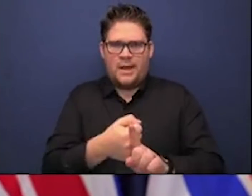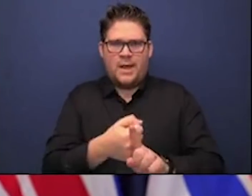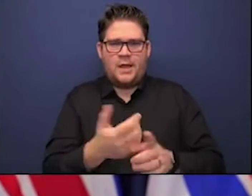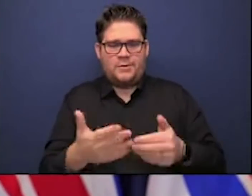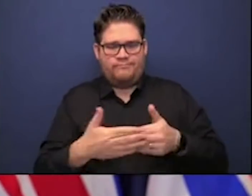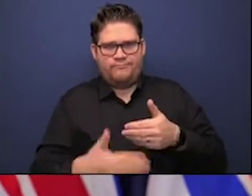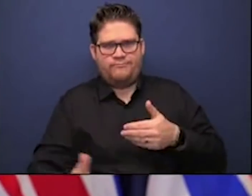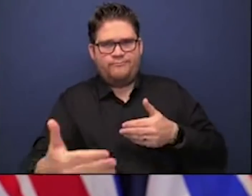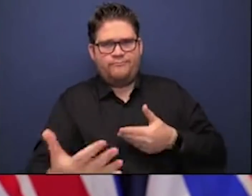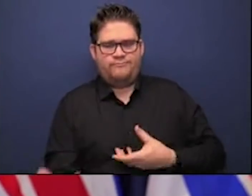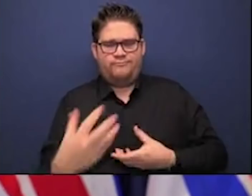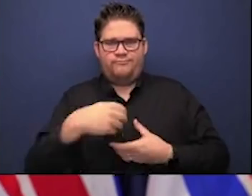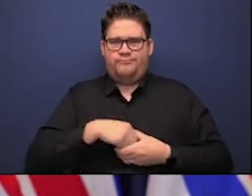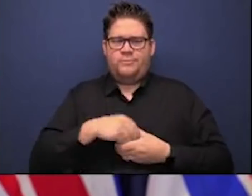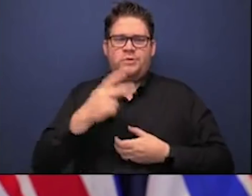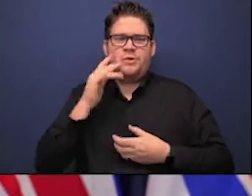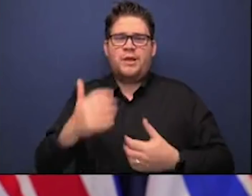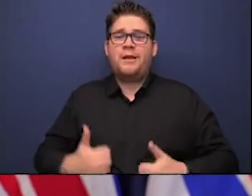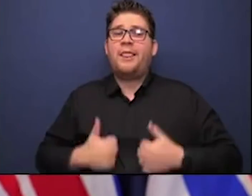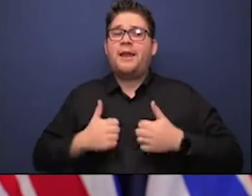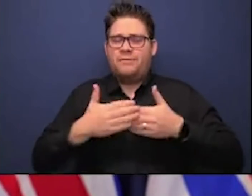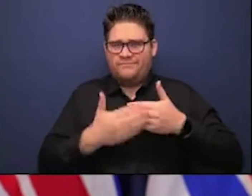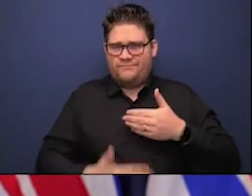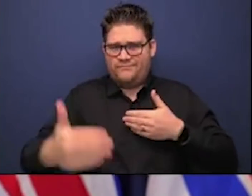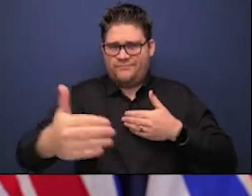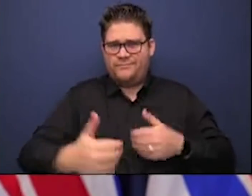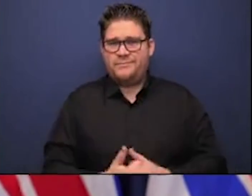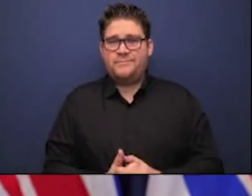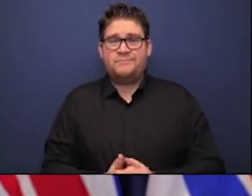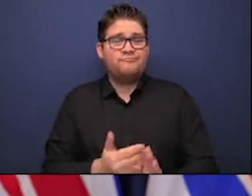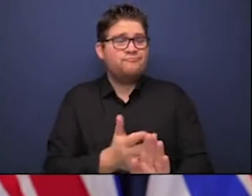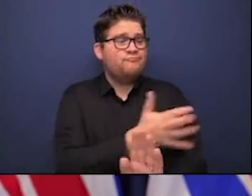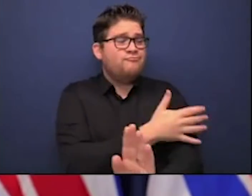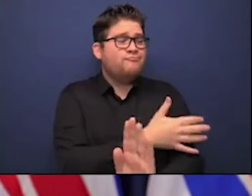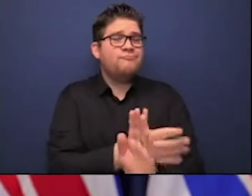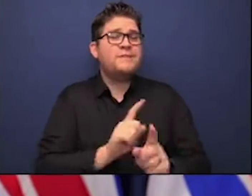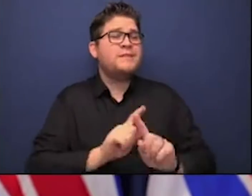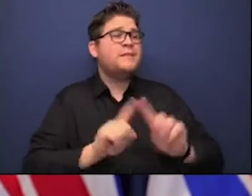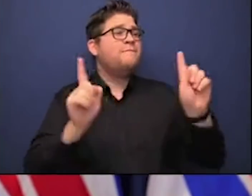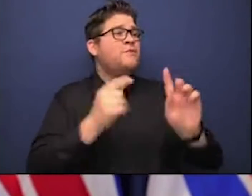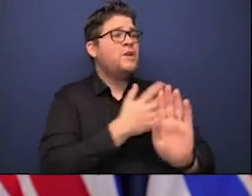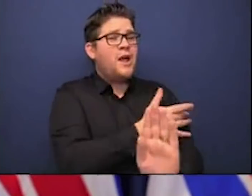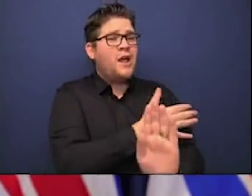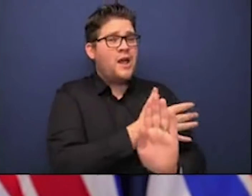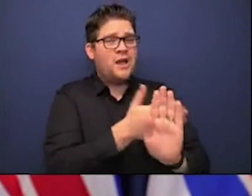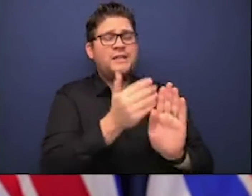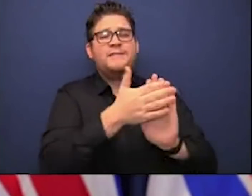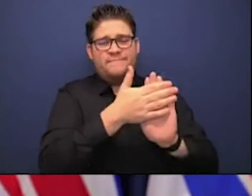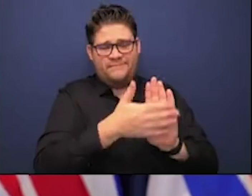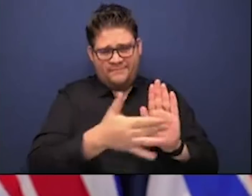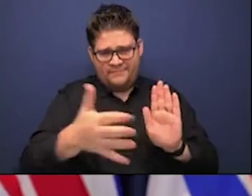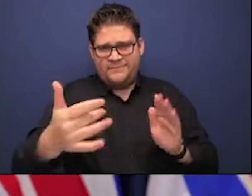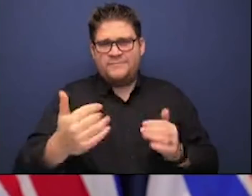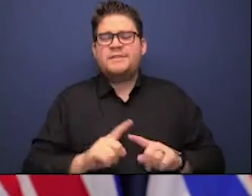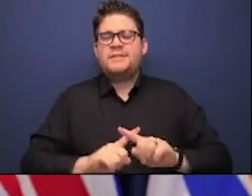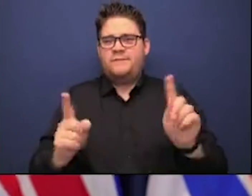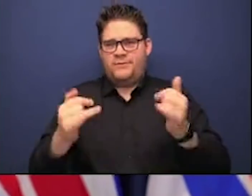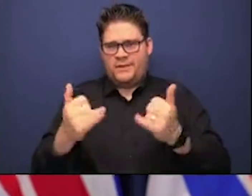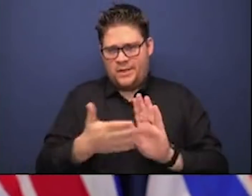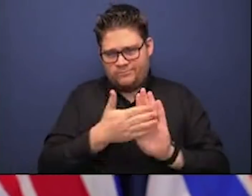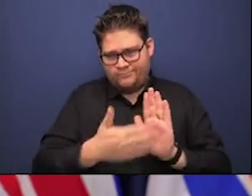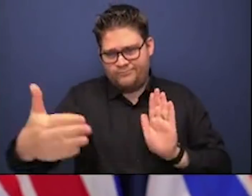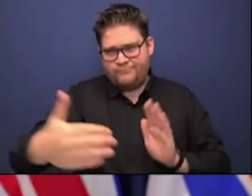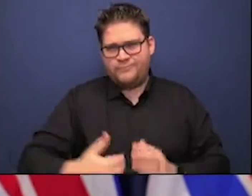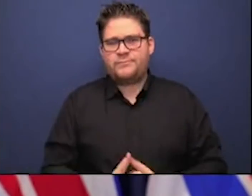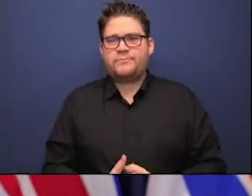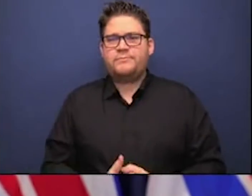anything experienced by previous generations. But I do want to say, I think you've been amazing. And I want to encourage you to